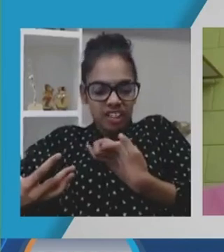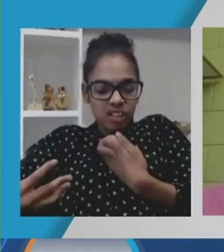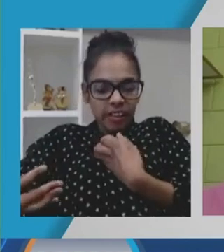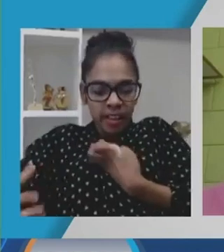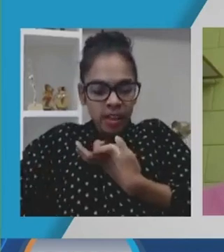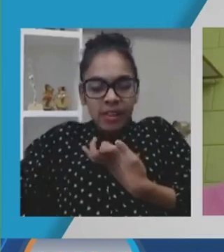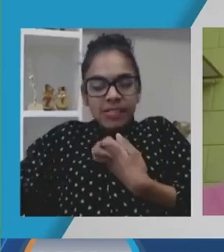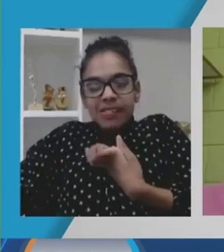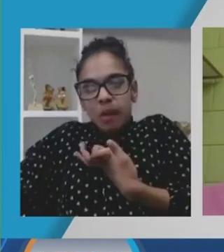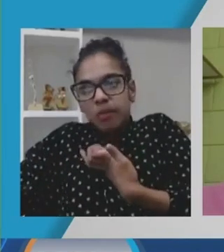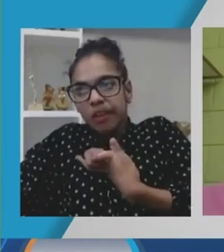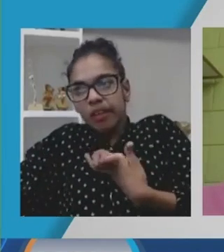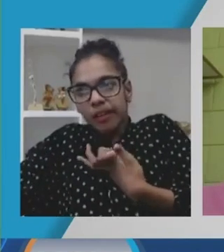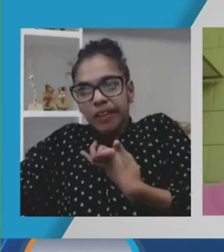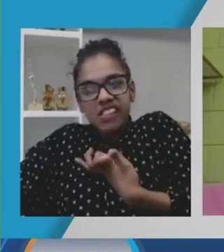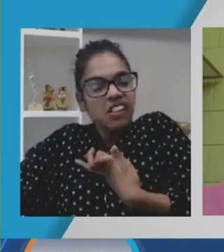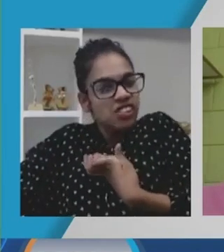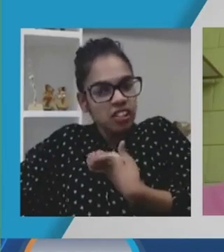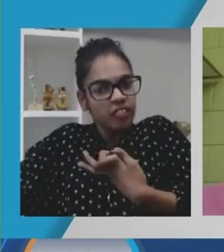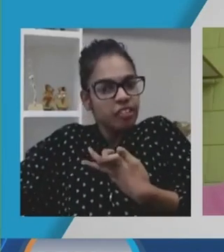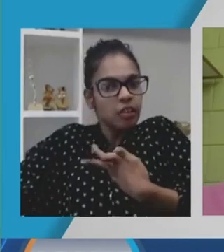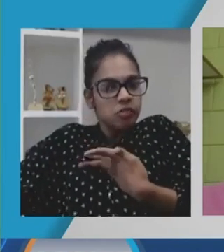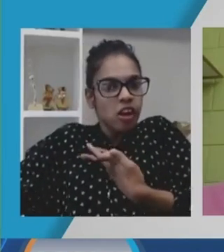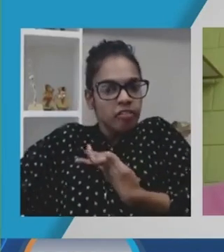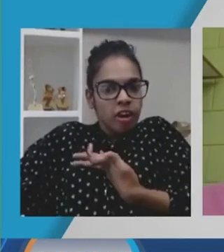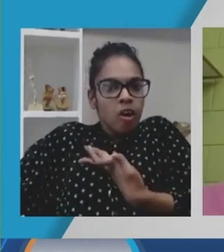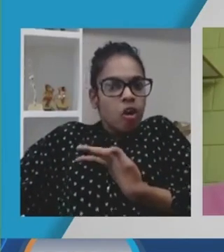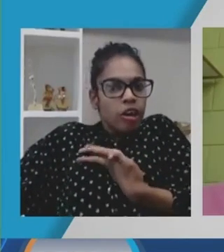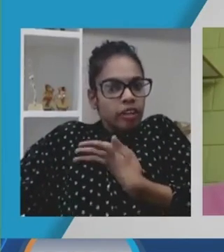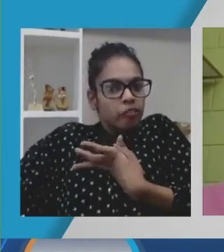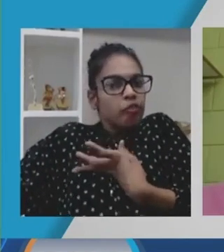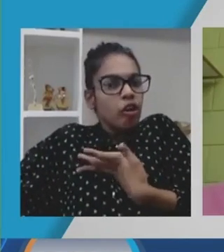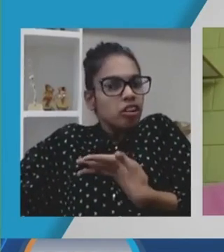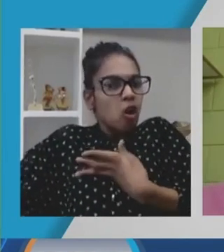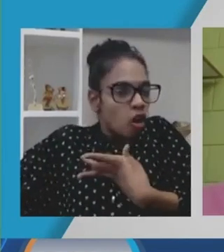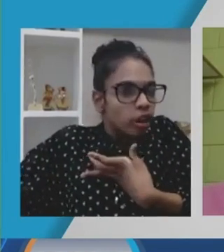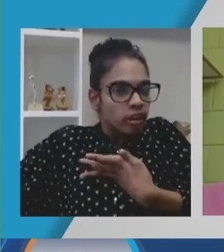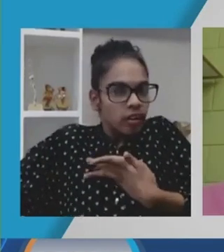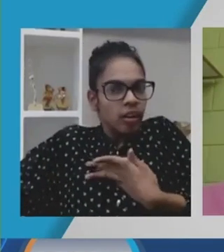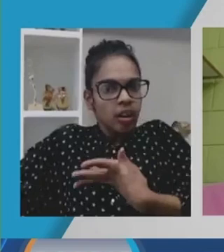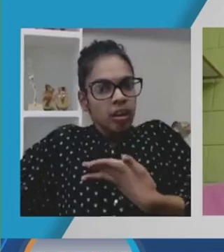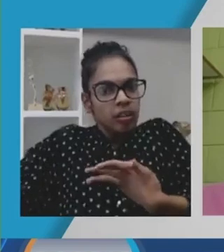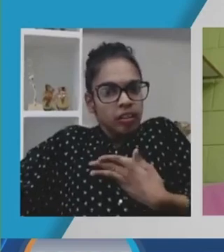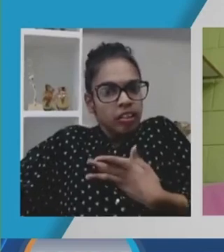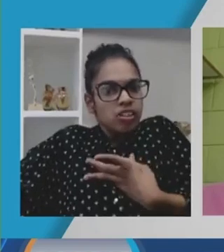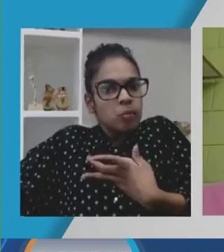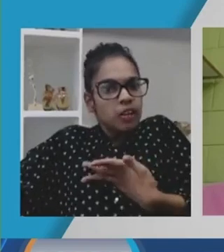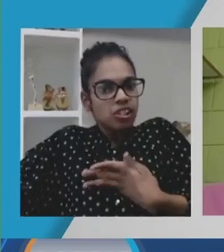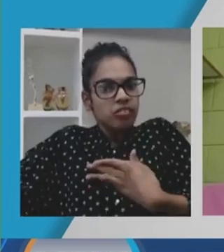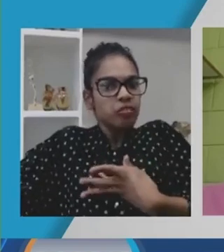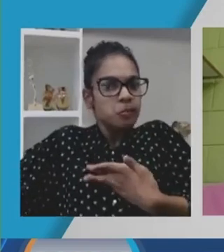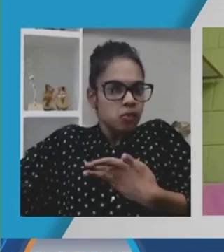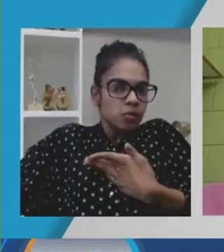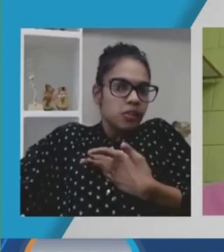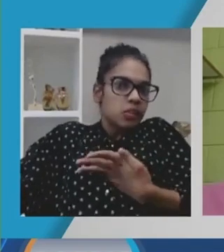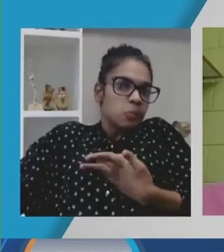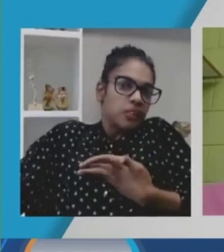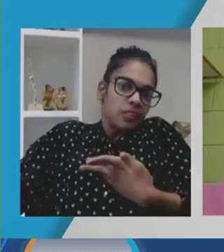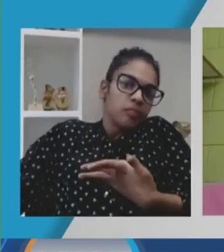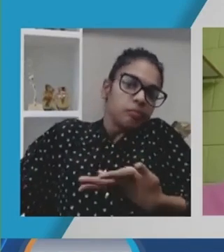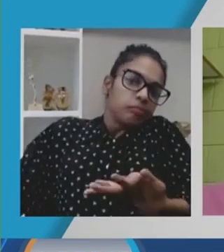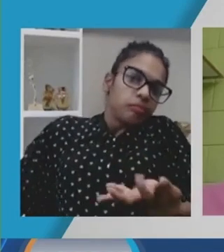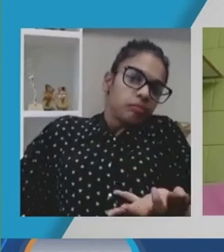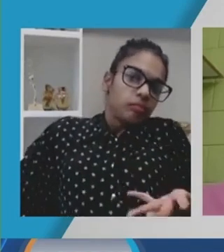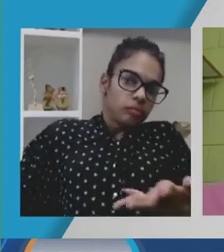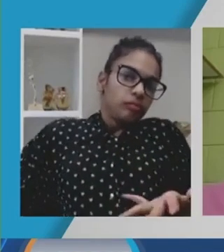what actually stemmed this initiative in terms of to focus on discrimination for persons with